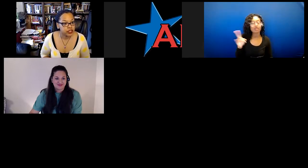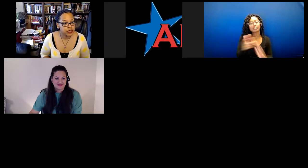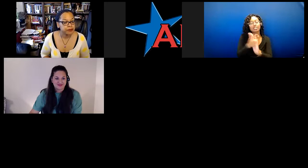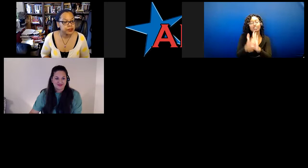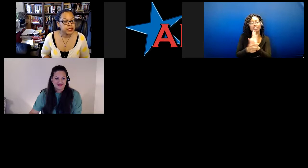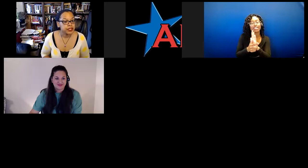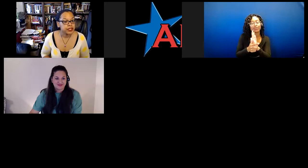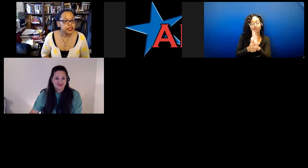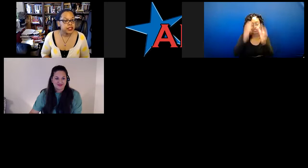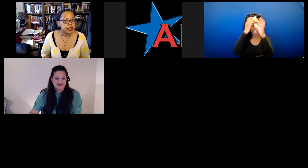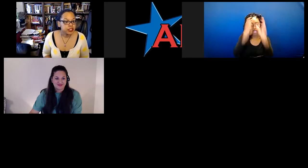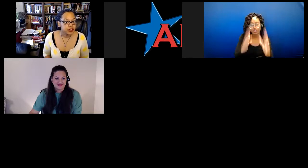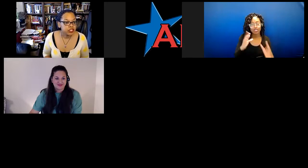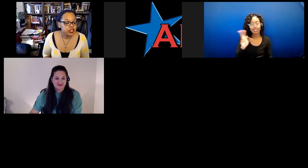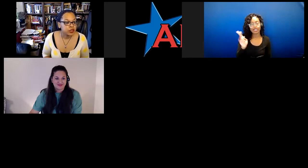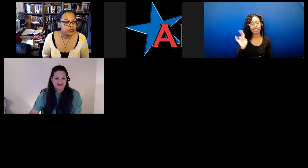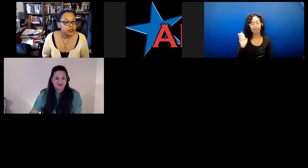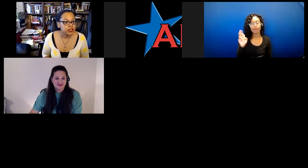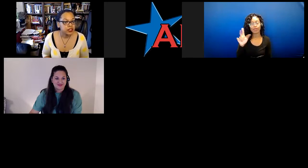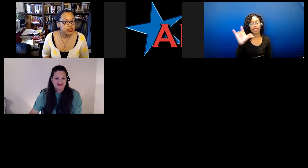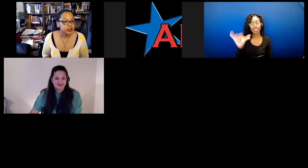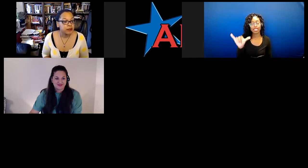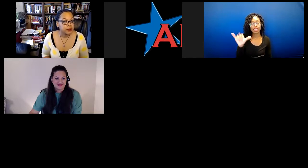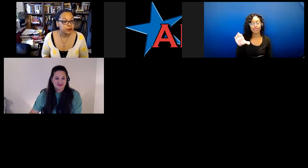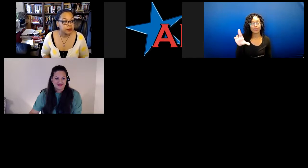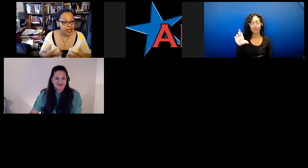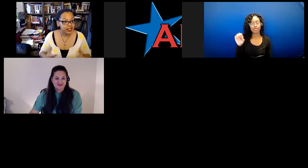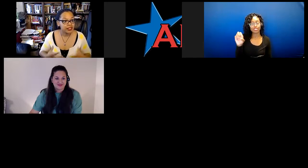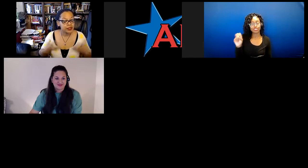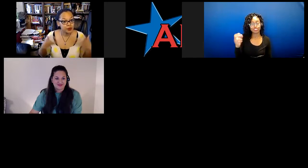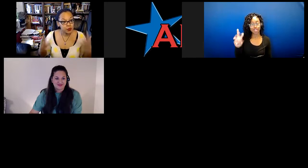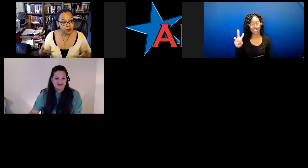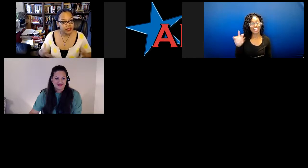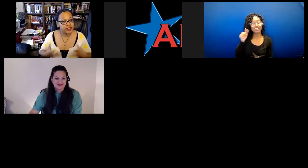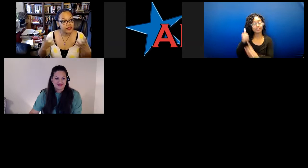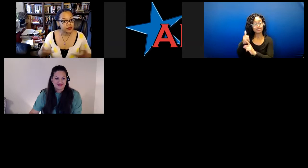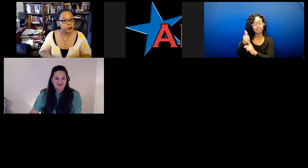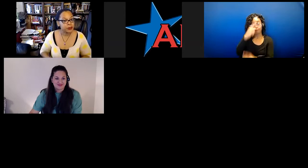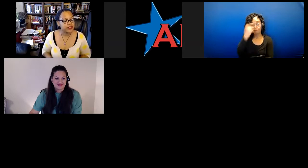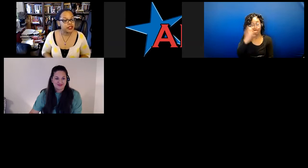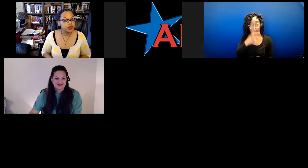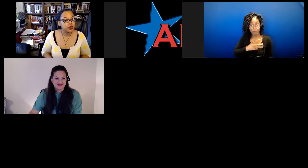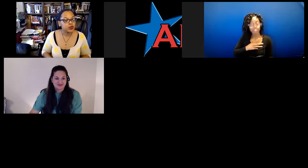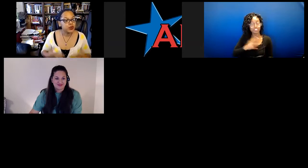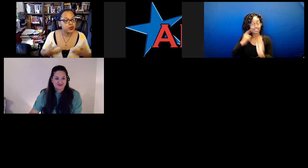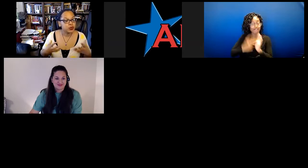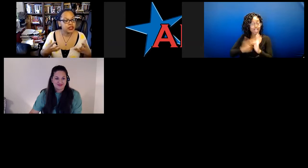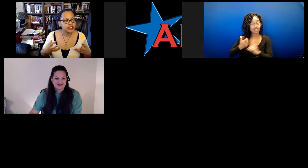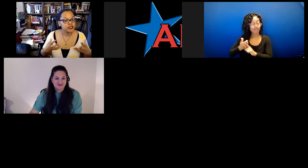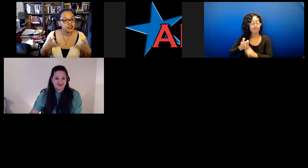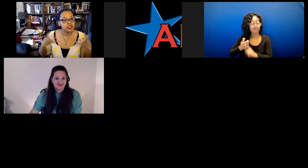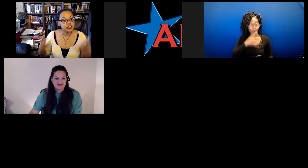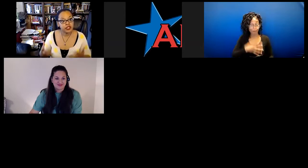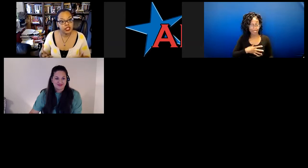Crenshaw. Kimberly Crenshaw was a Black woman, identified as a woman, who